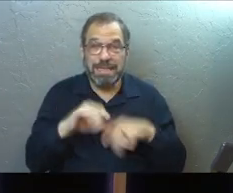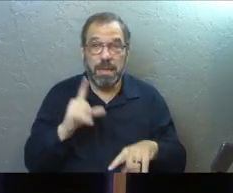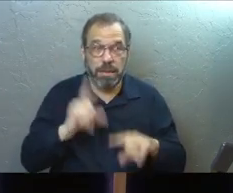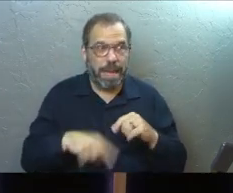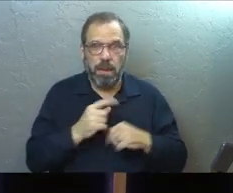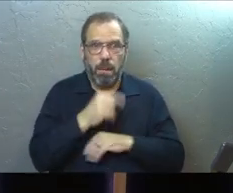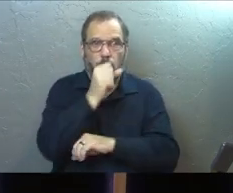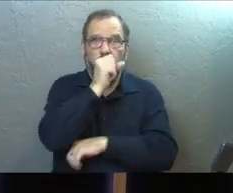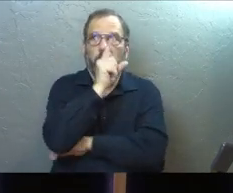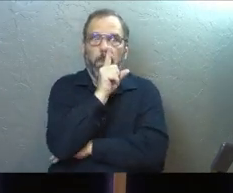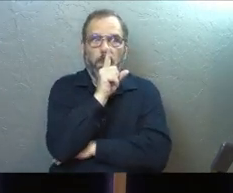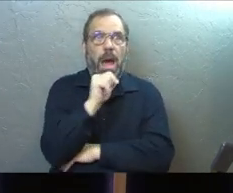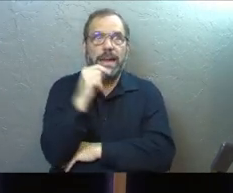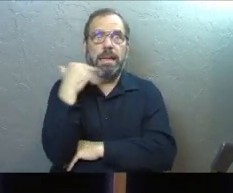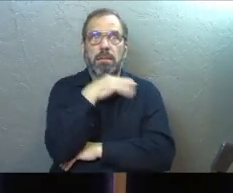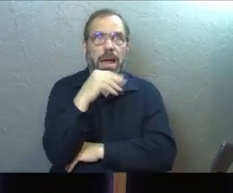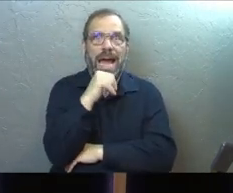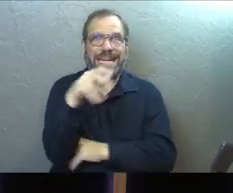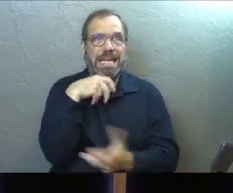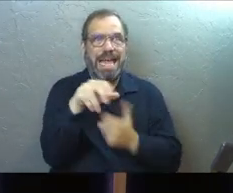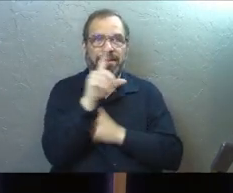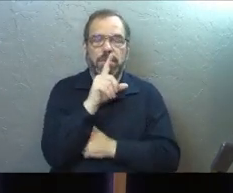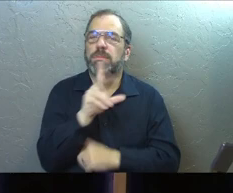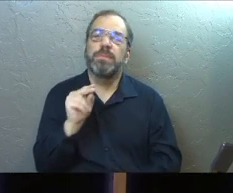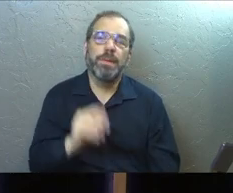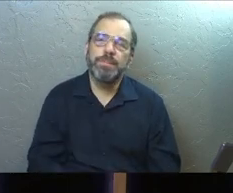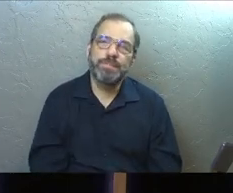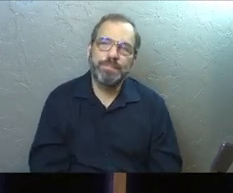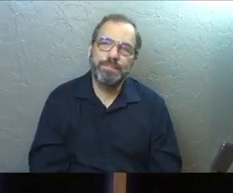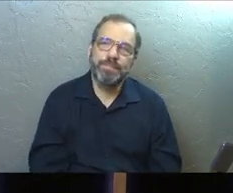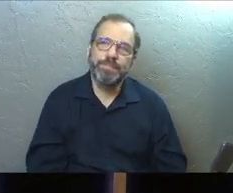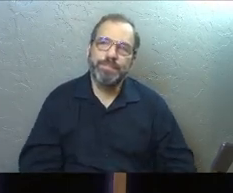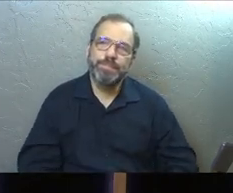can't tell anybody? Any of that? No.